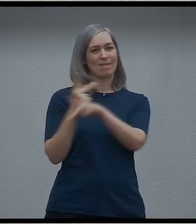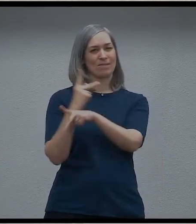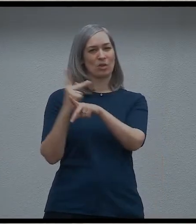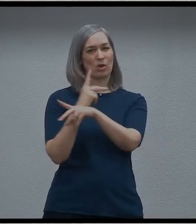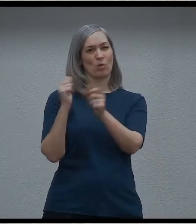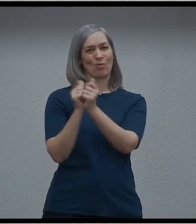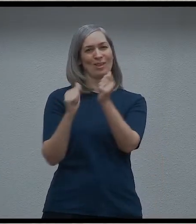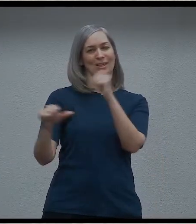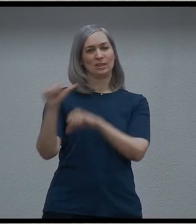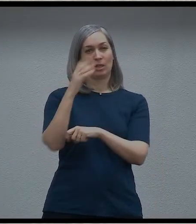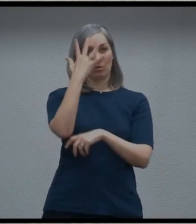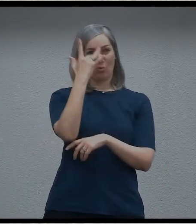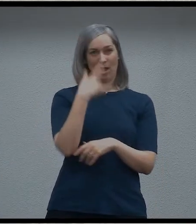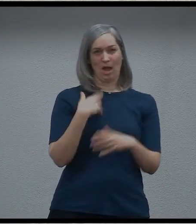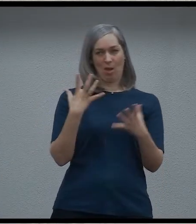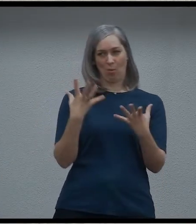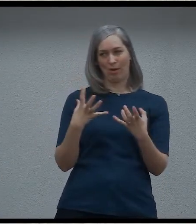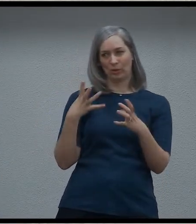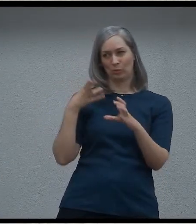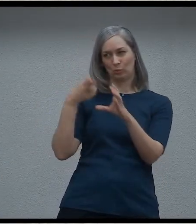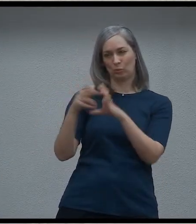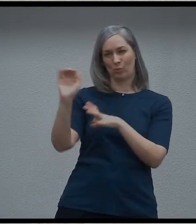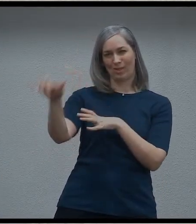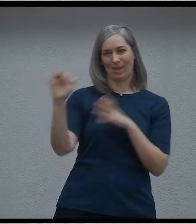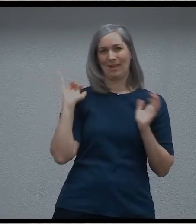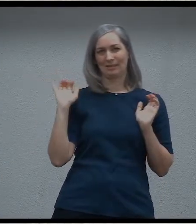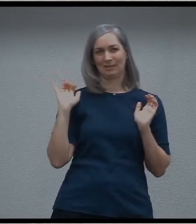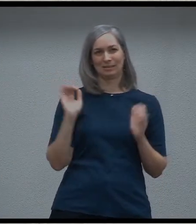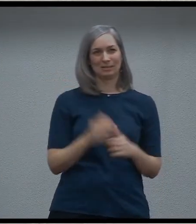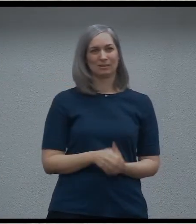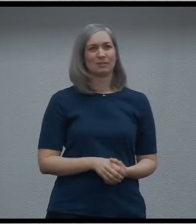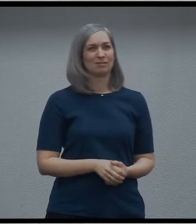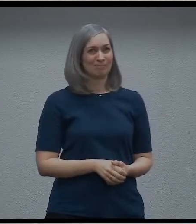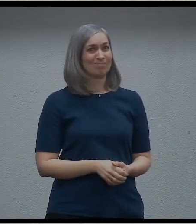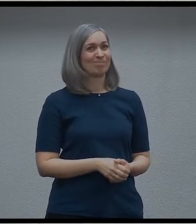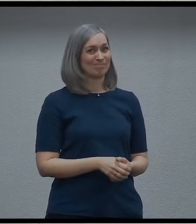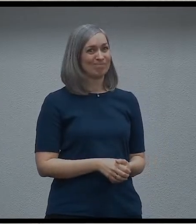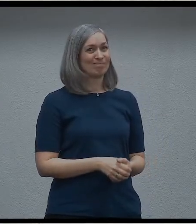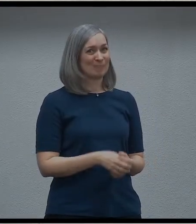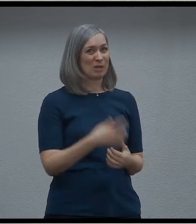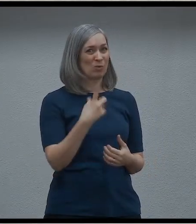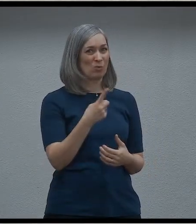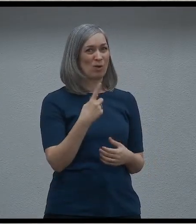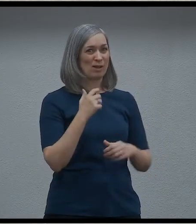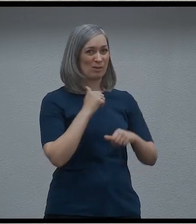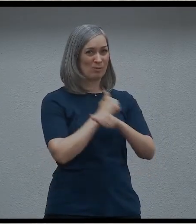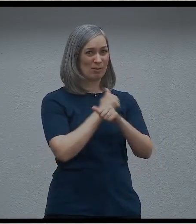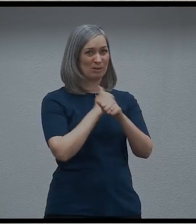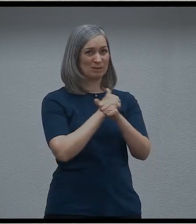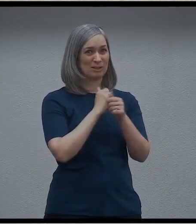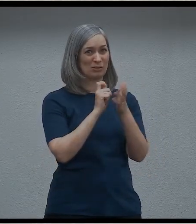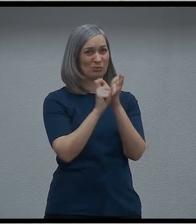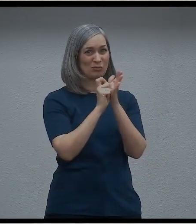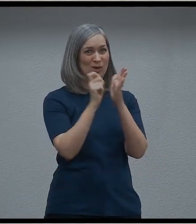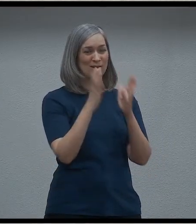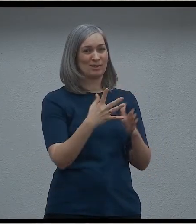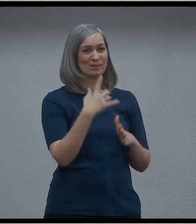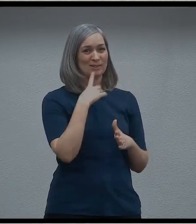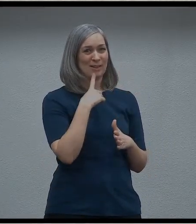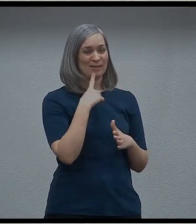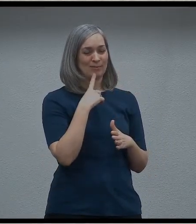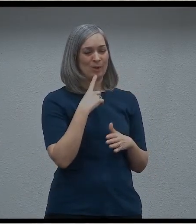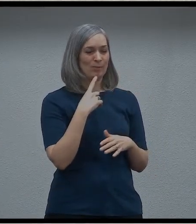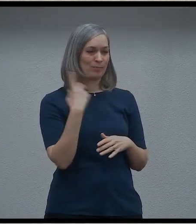amongst themselves. Why would I want to be a part of that?" An apologist named Frank Turek said it best when being called a